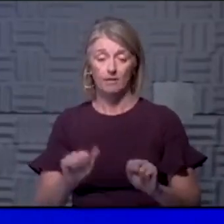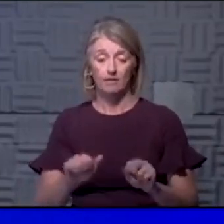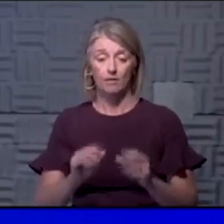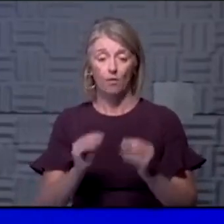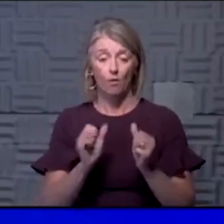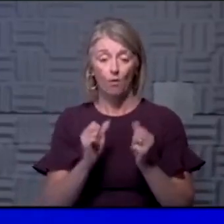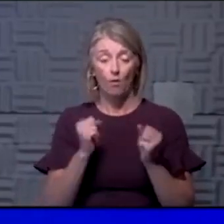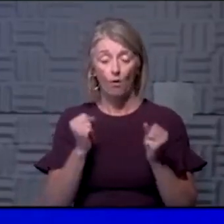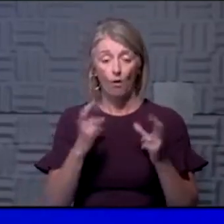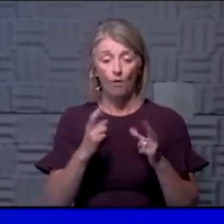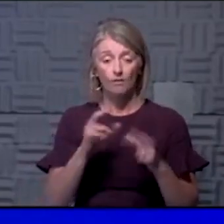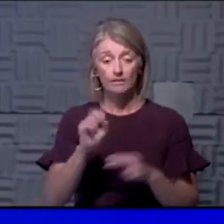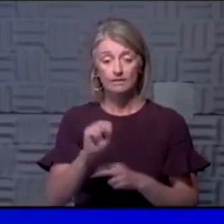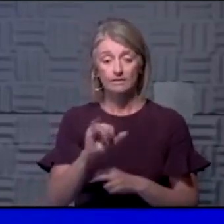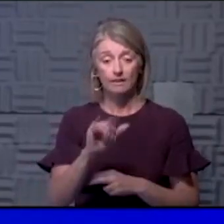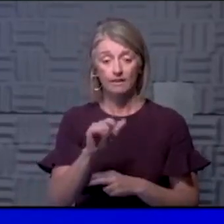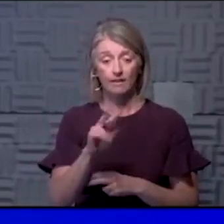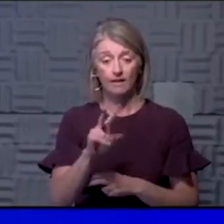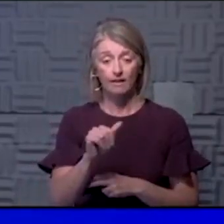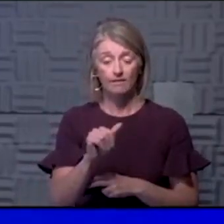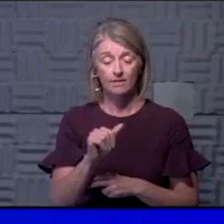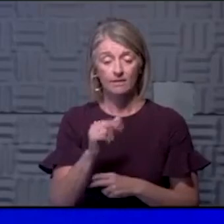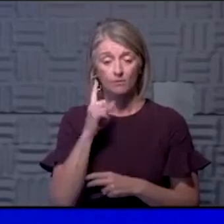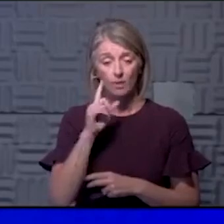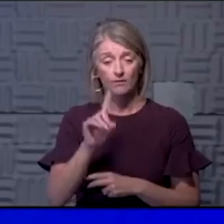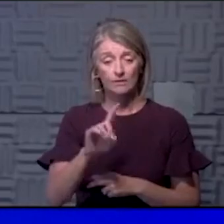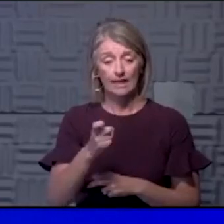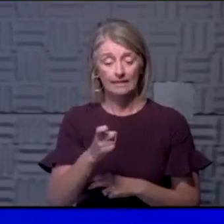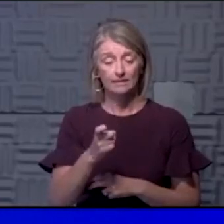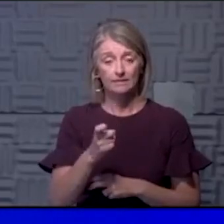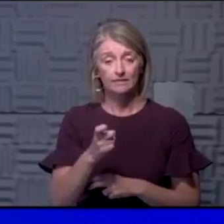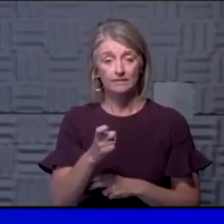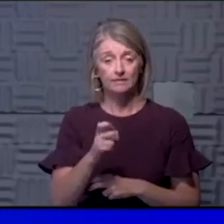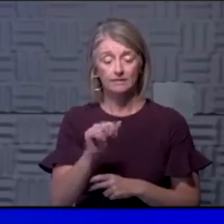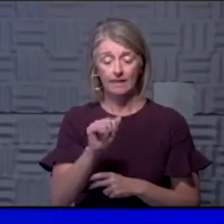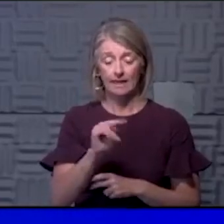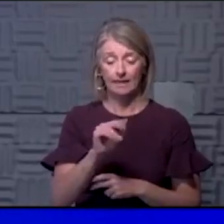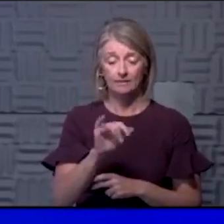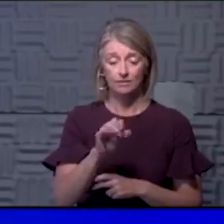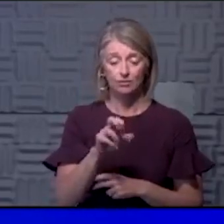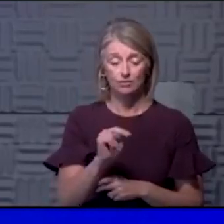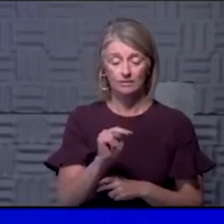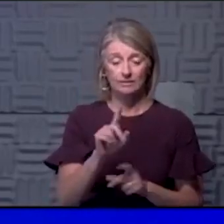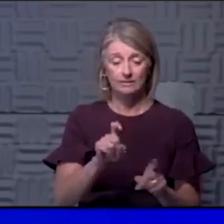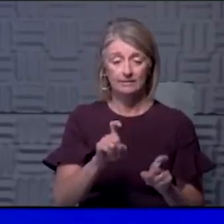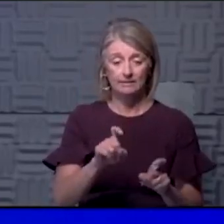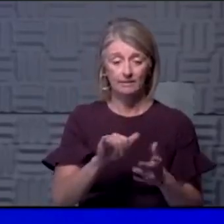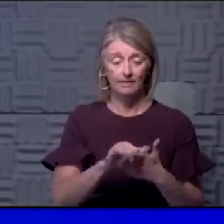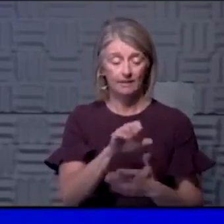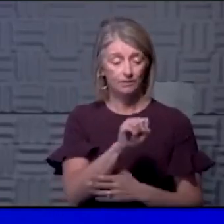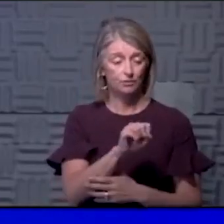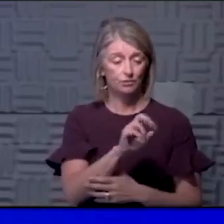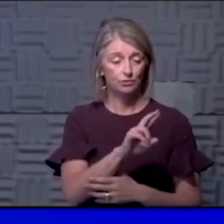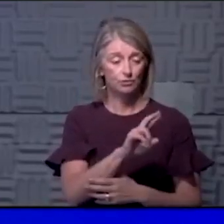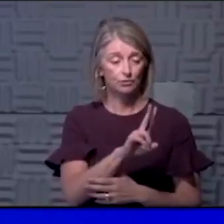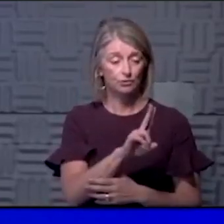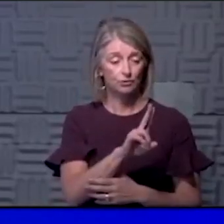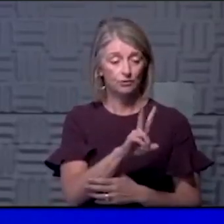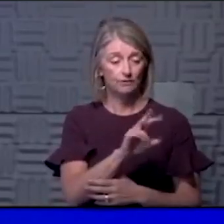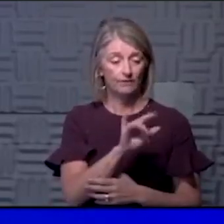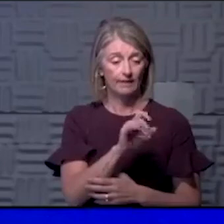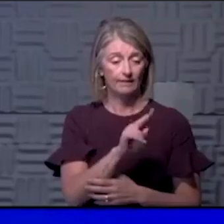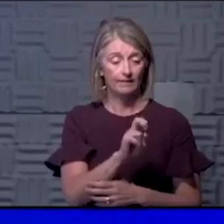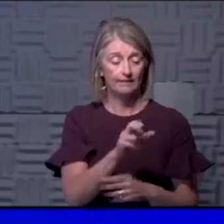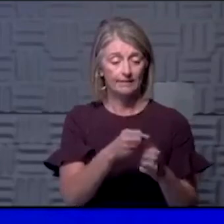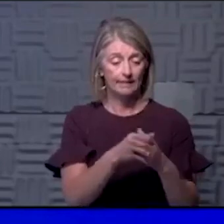saliva will come online as far as diagnostics, maybe the antigen testing. That surveillance testing can expand even more to